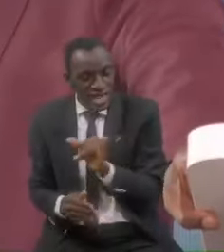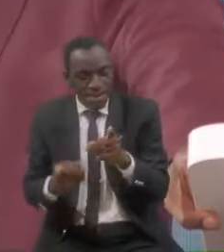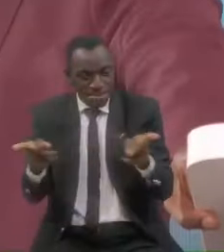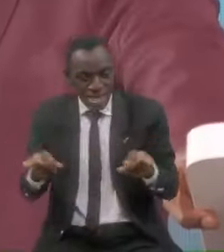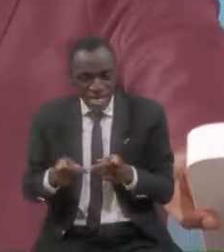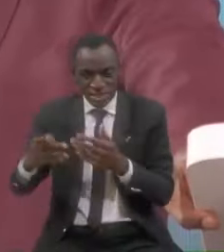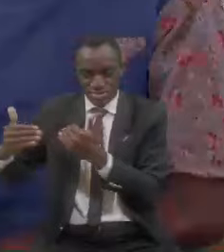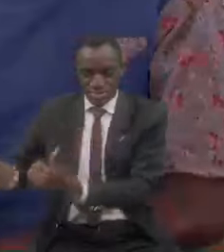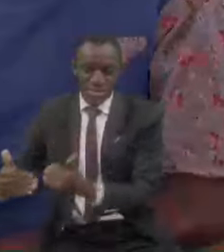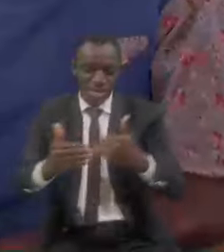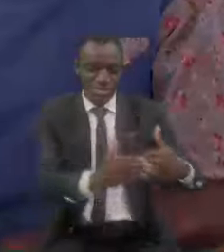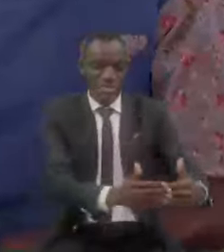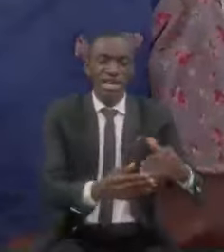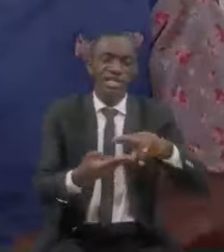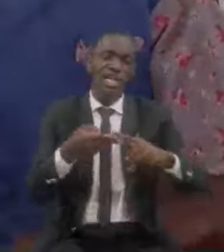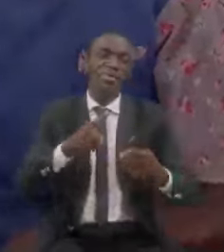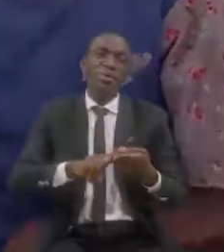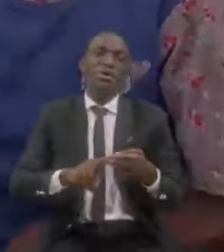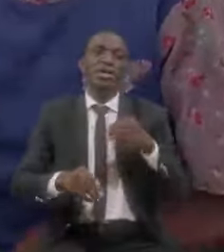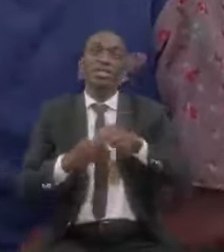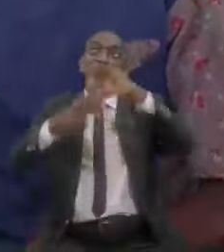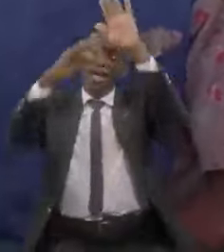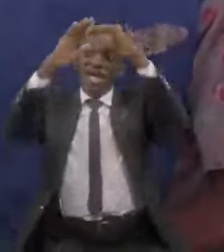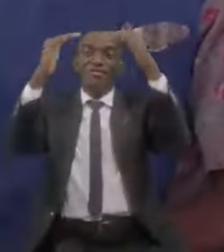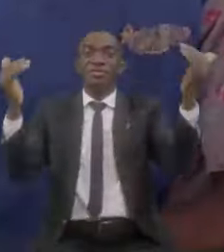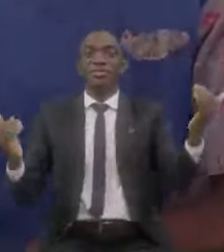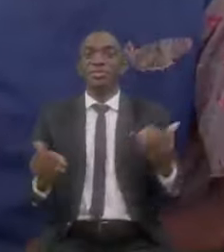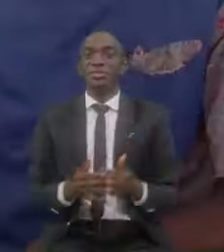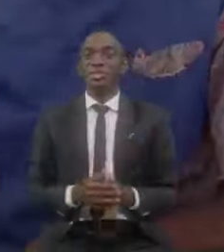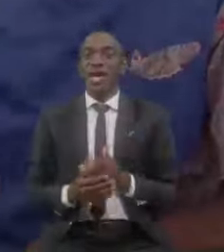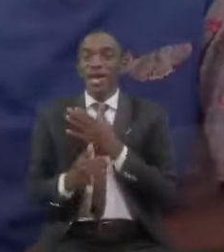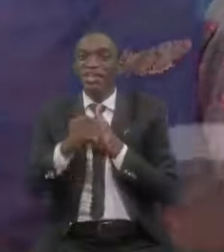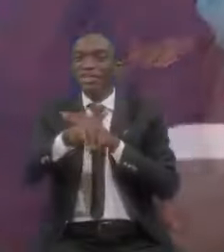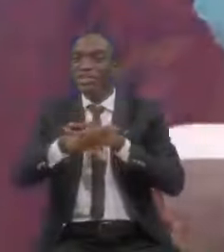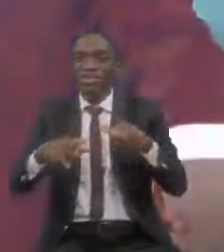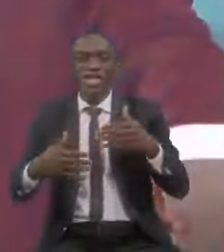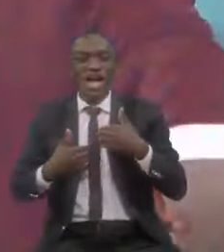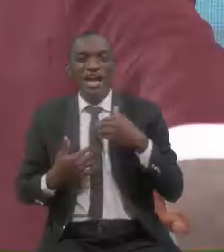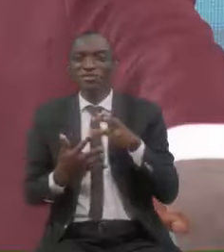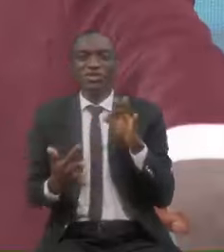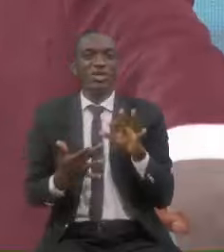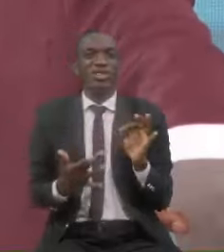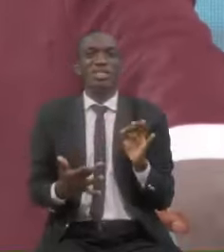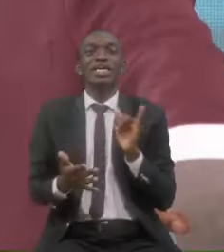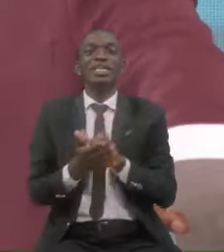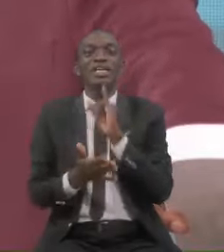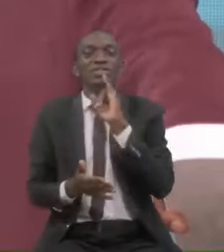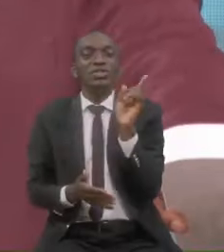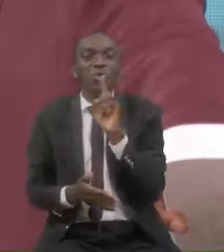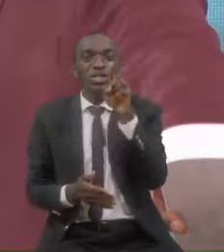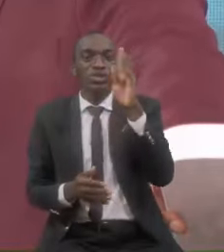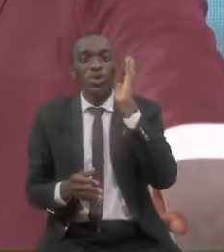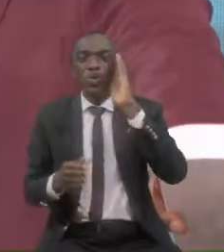of the man. And you have no choice. That's where you will stay